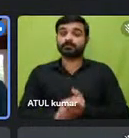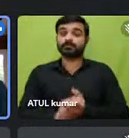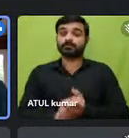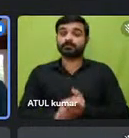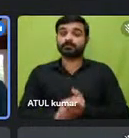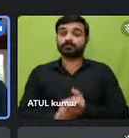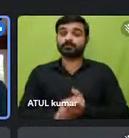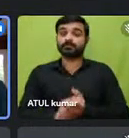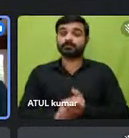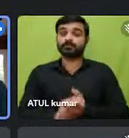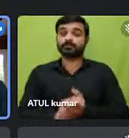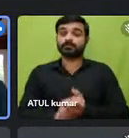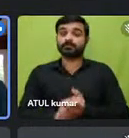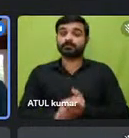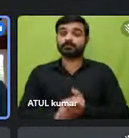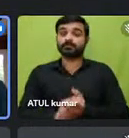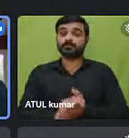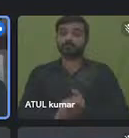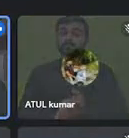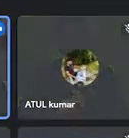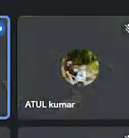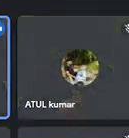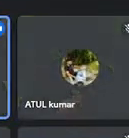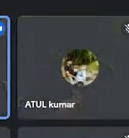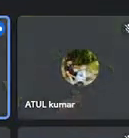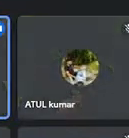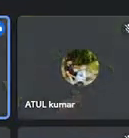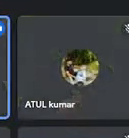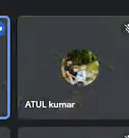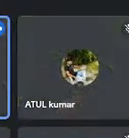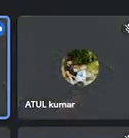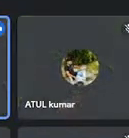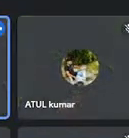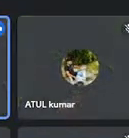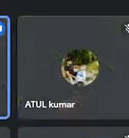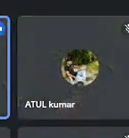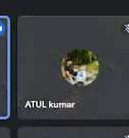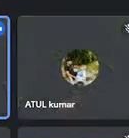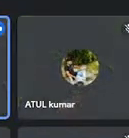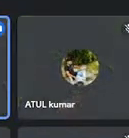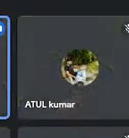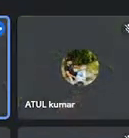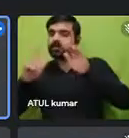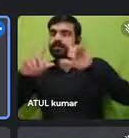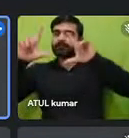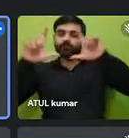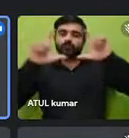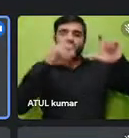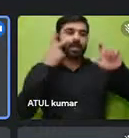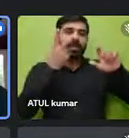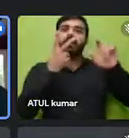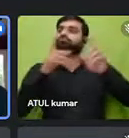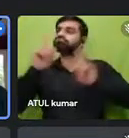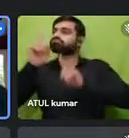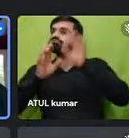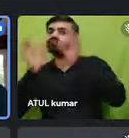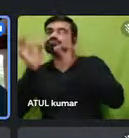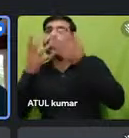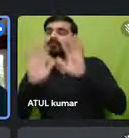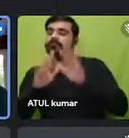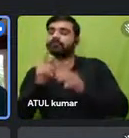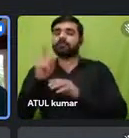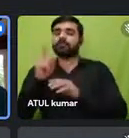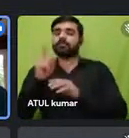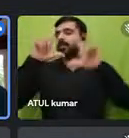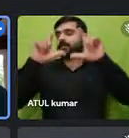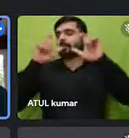we did a test where people had to describe the shapes of objects from pictures. And one